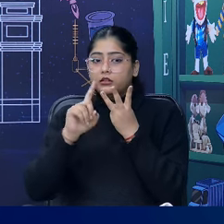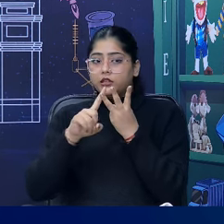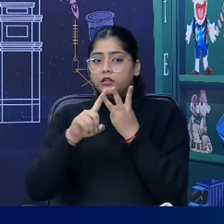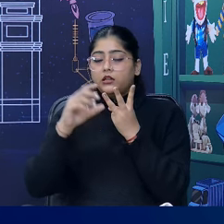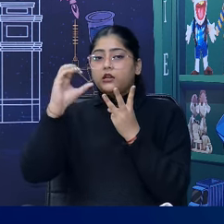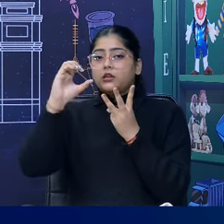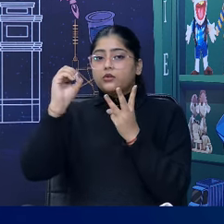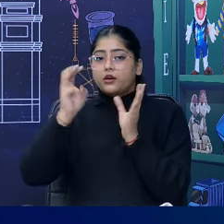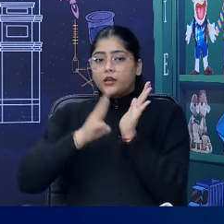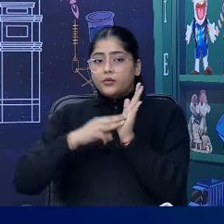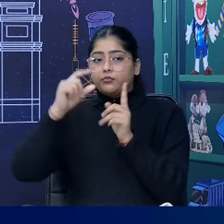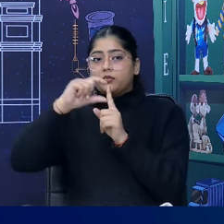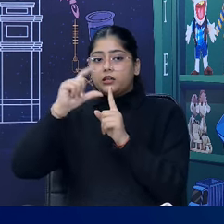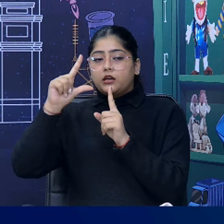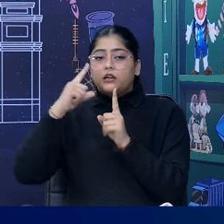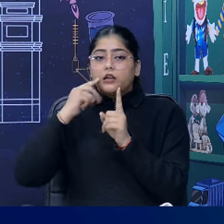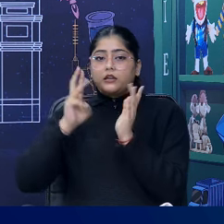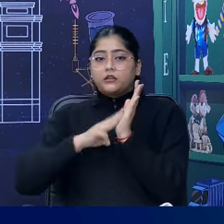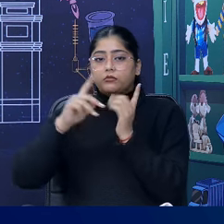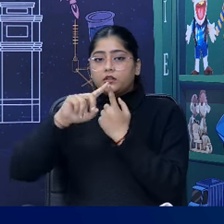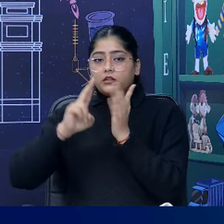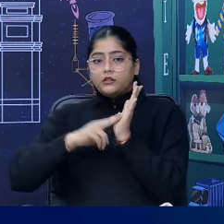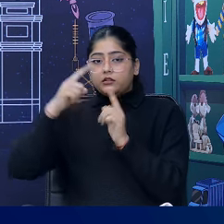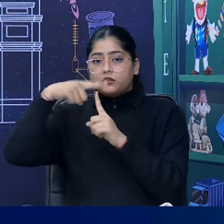Third is complement.